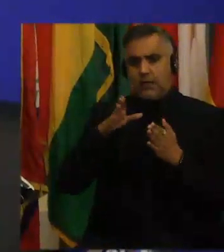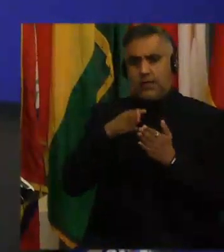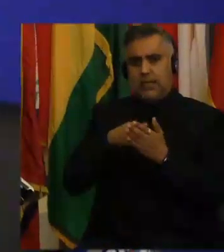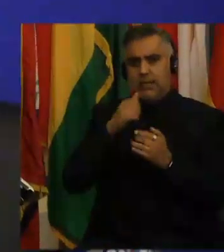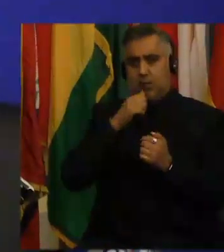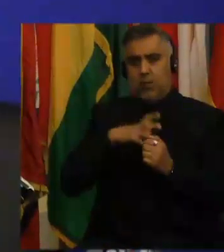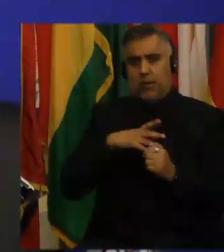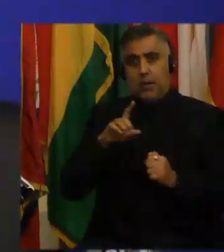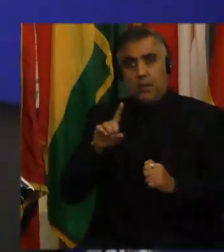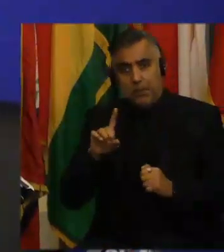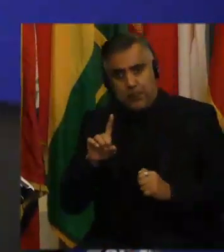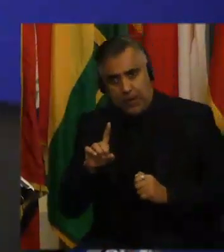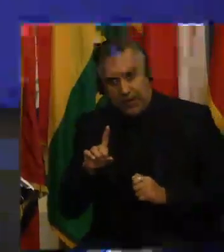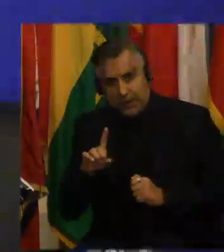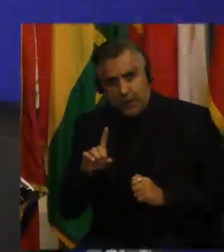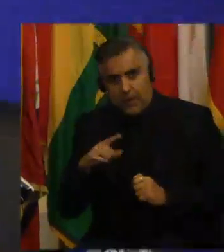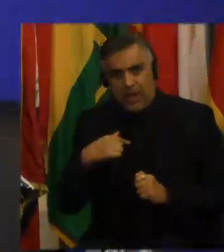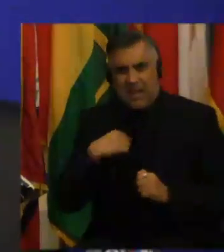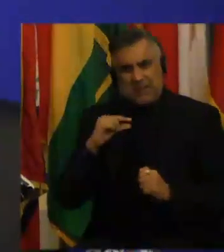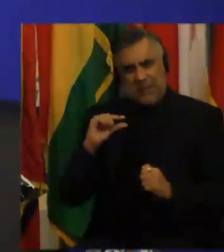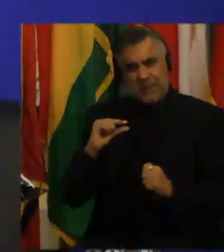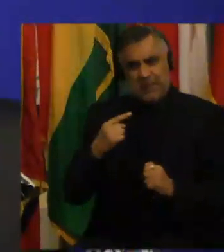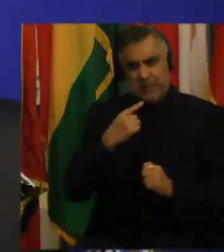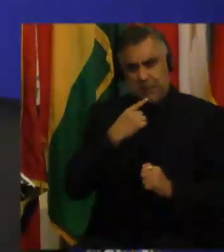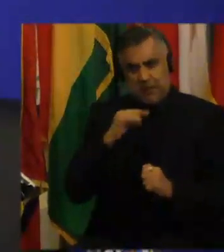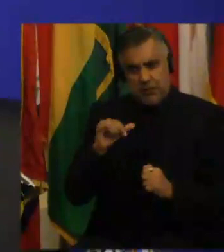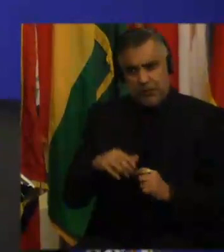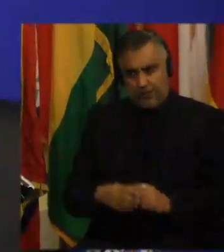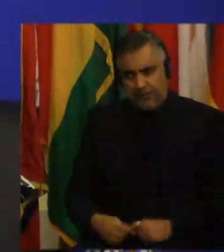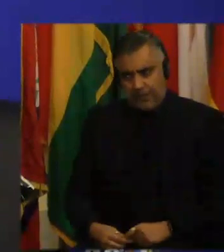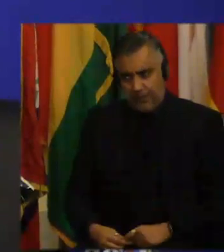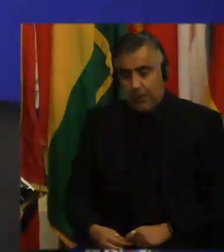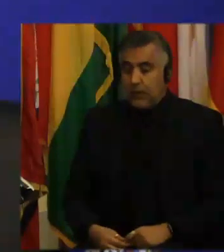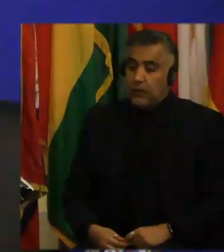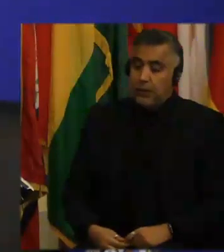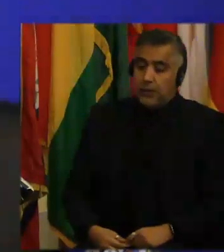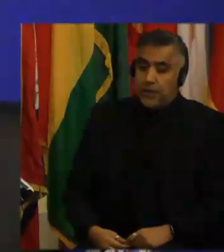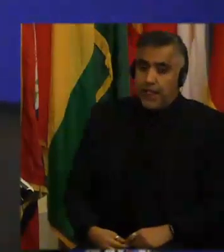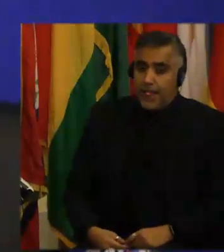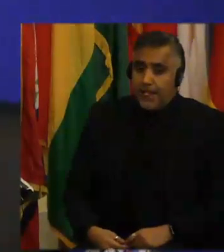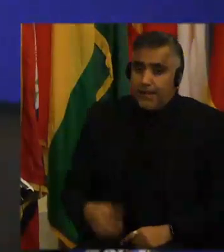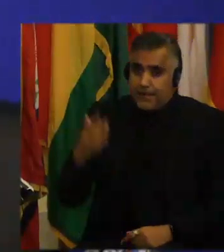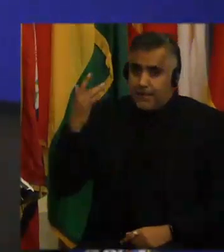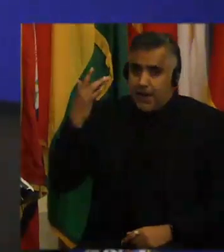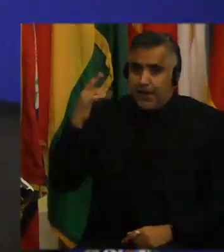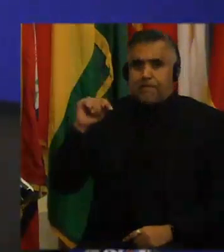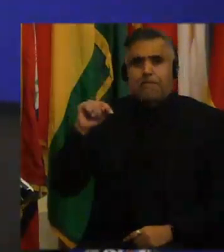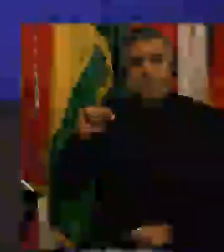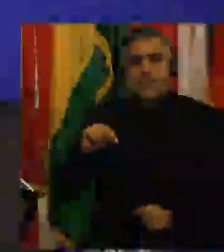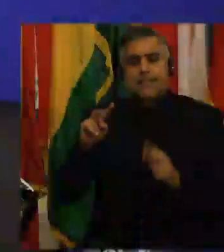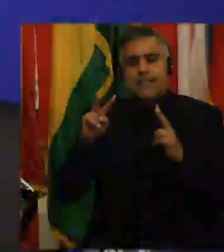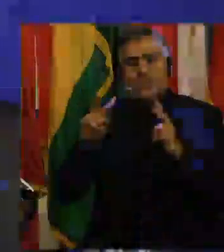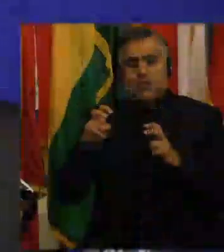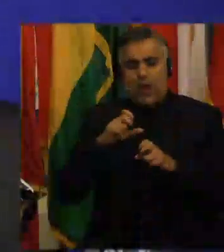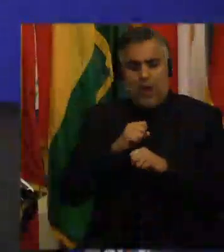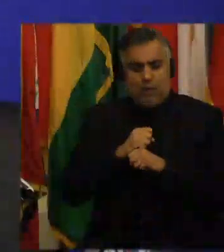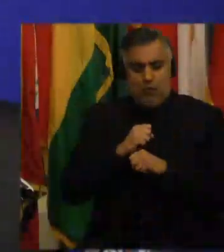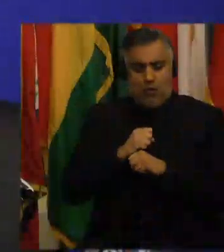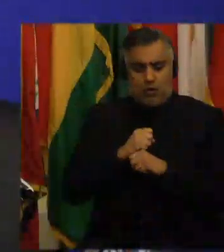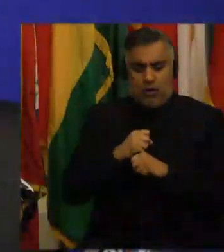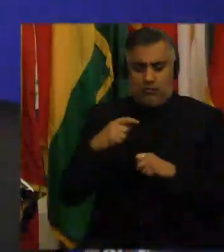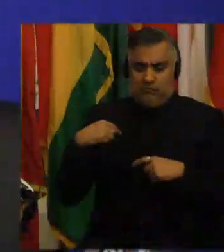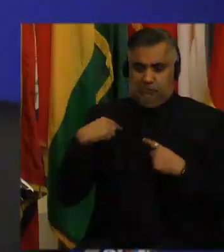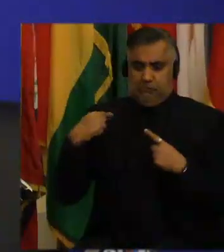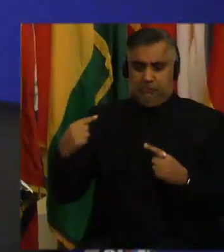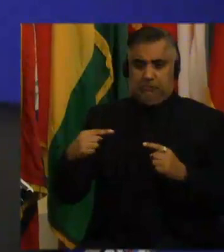But I do have to say I'm a tiny bit disappointed as well. The reason for that is this is an issue that I've worked on my entire